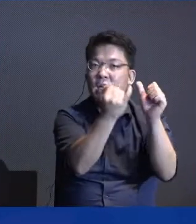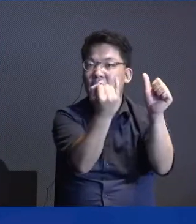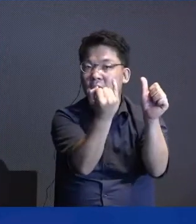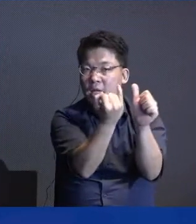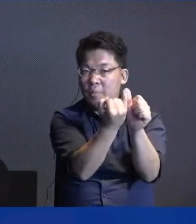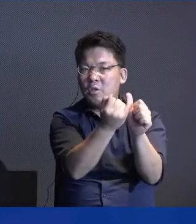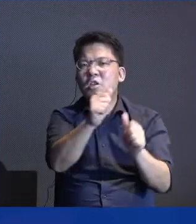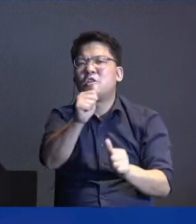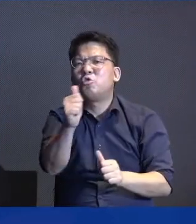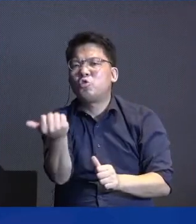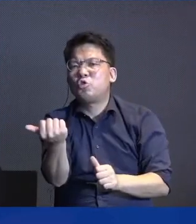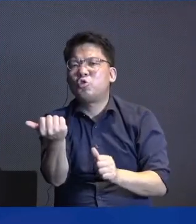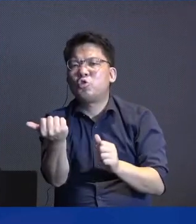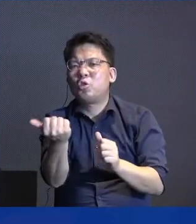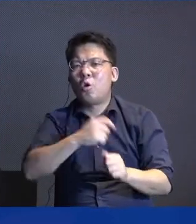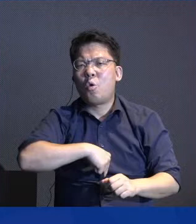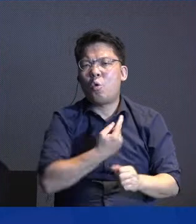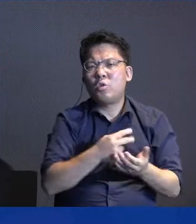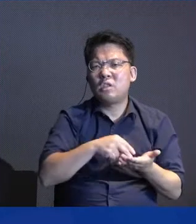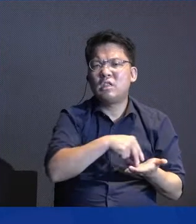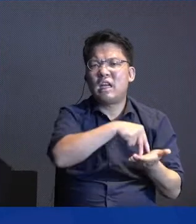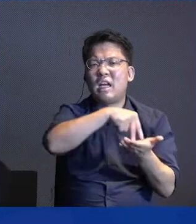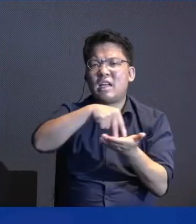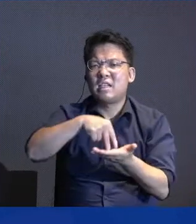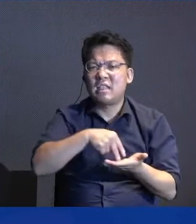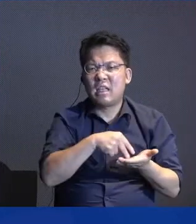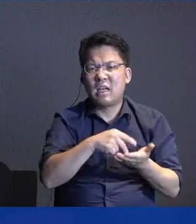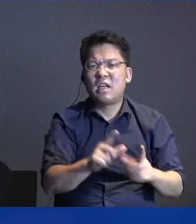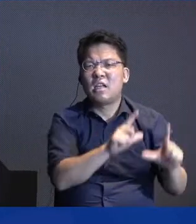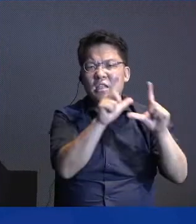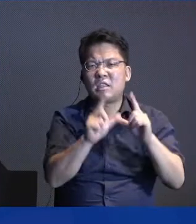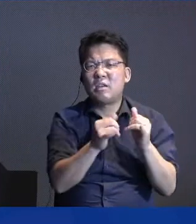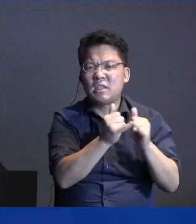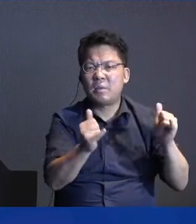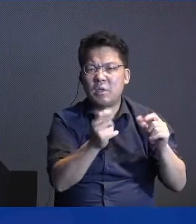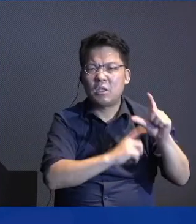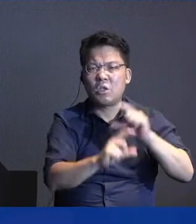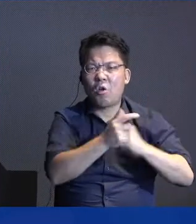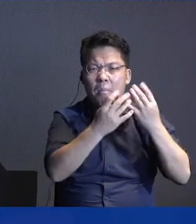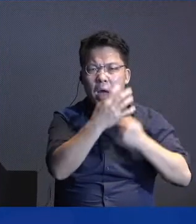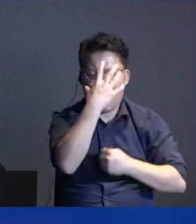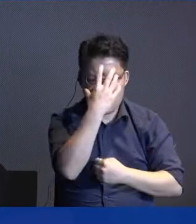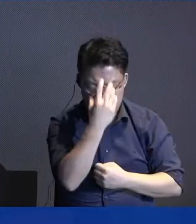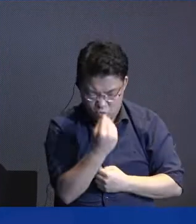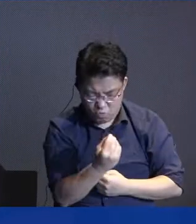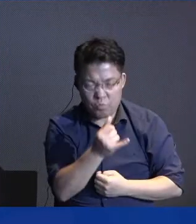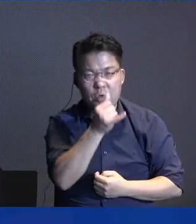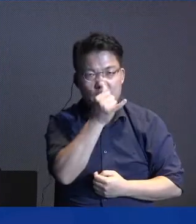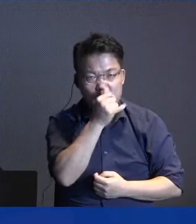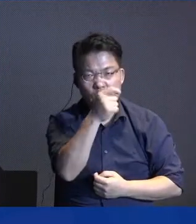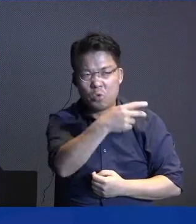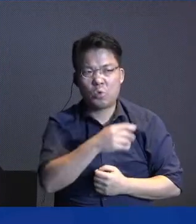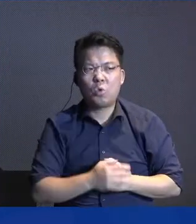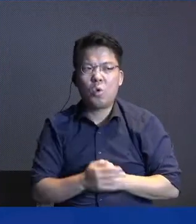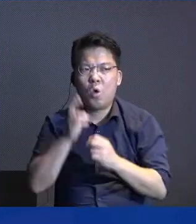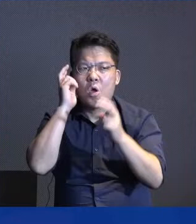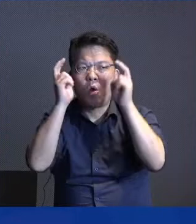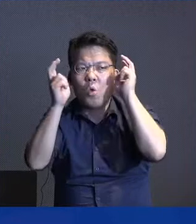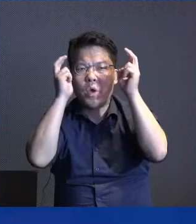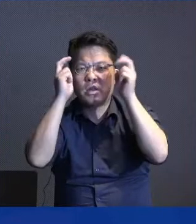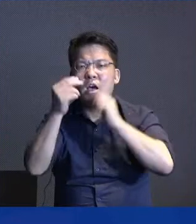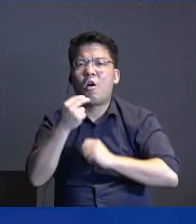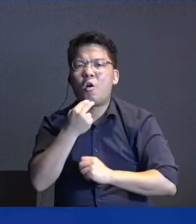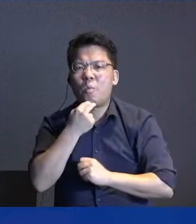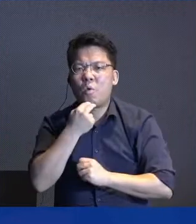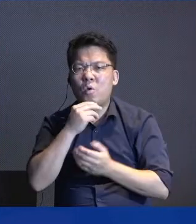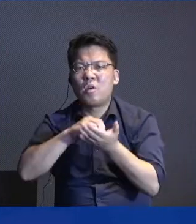employed. Also, more people show depressive symptoms in older age groups and among people with lower levels of education.